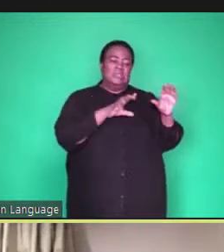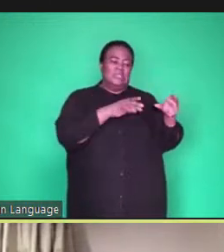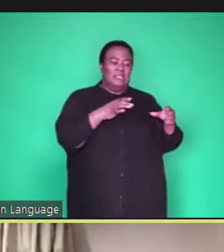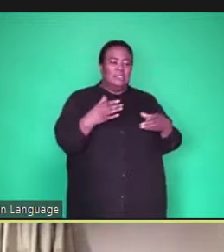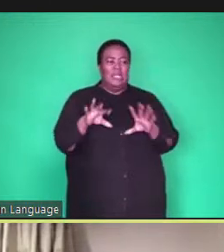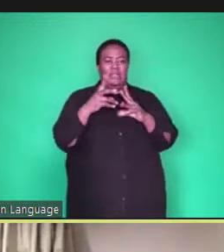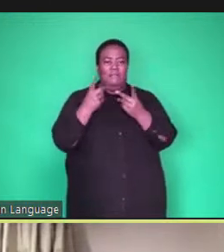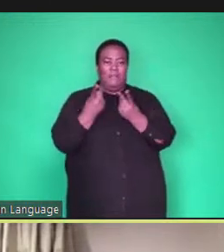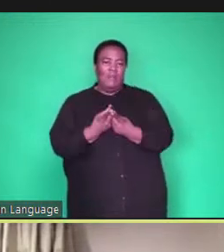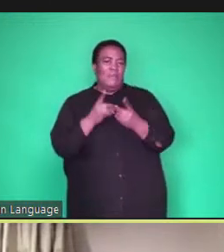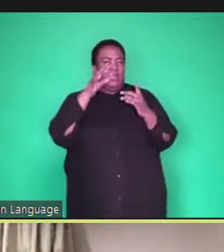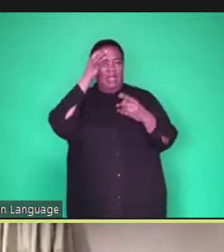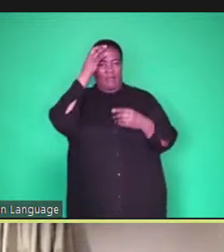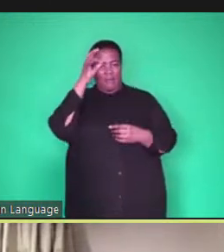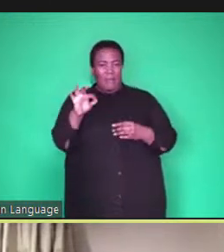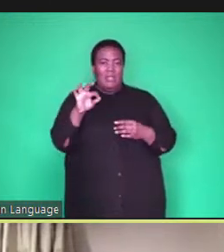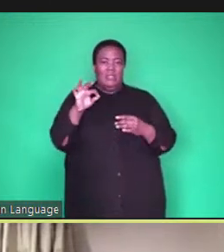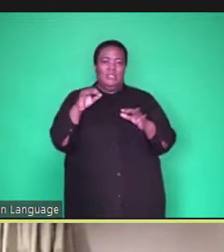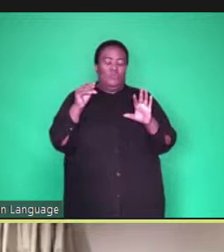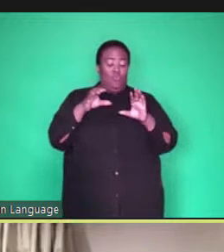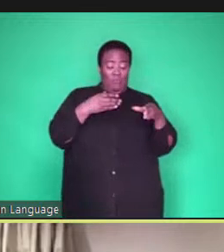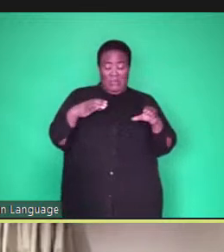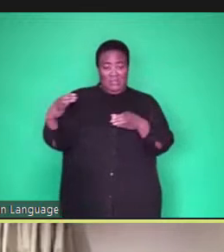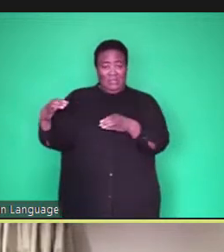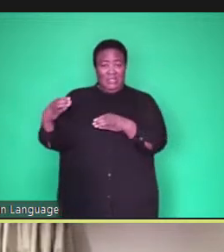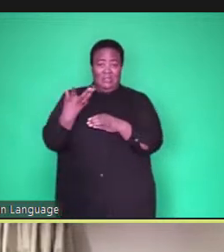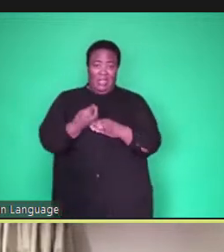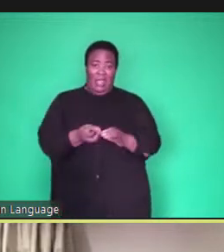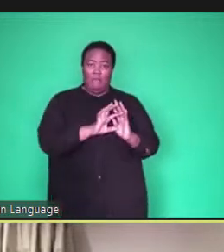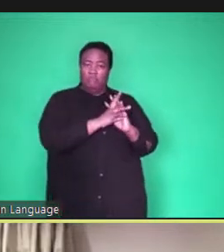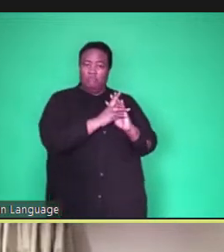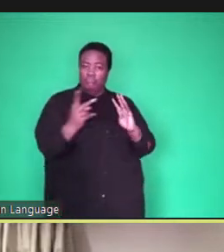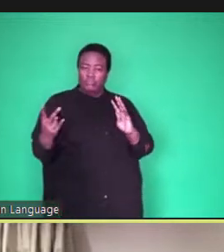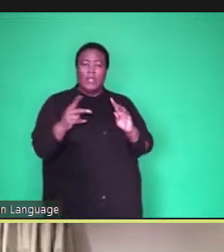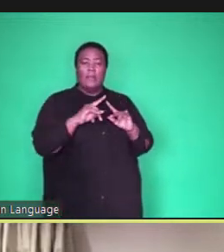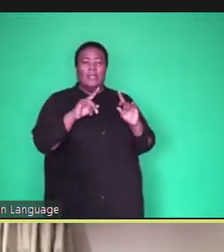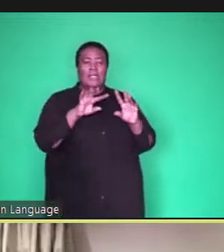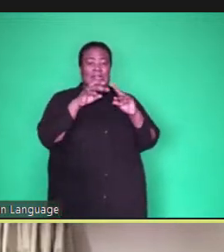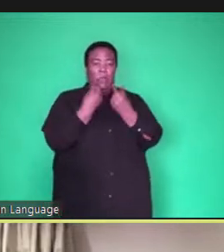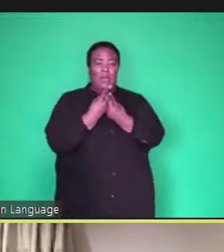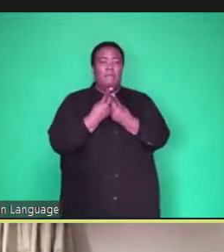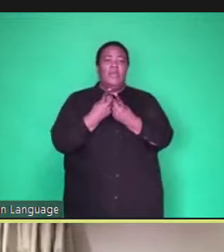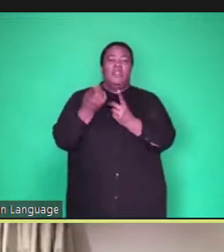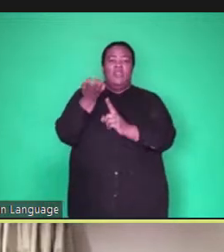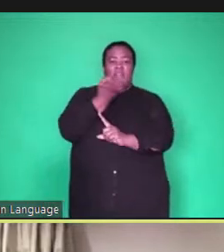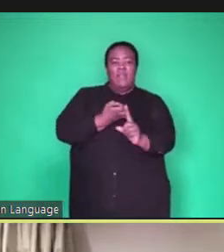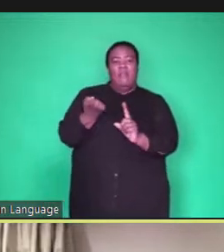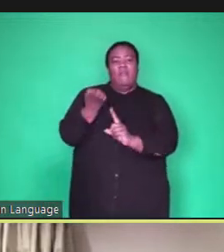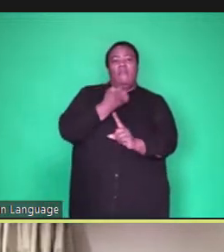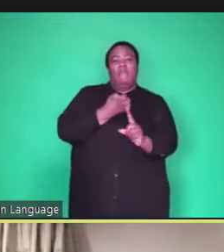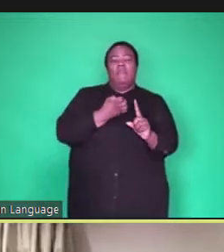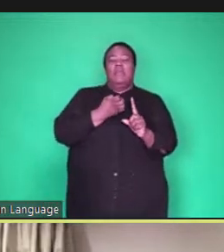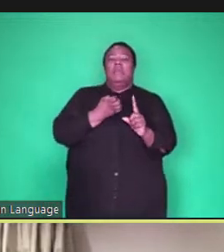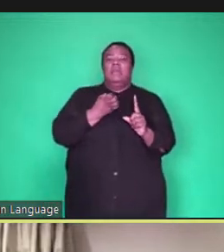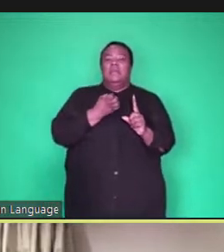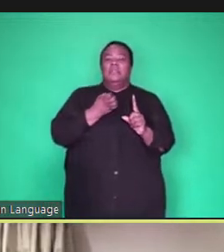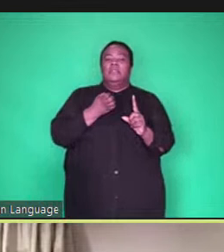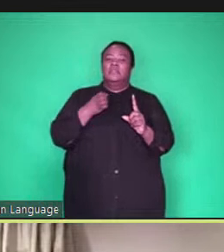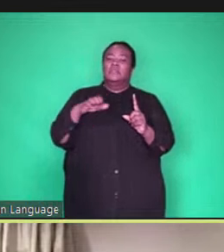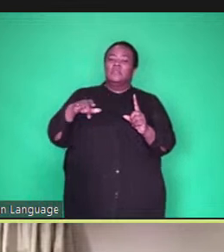departments and commissions. And the Department of Environment, Forestry, and Fisheries is the focal